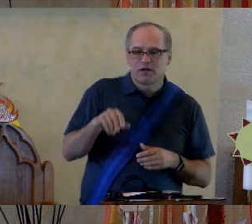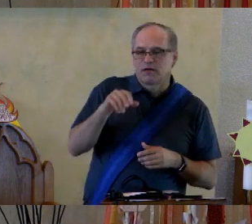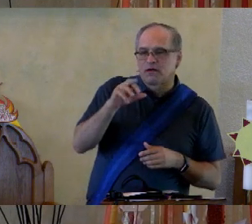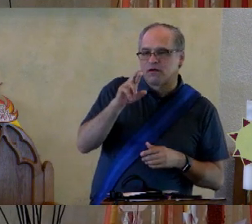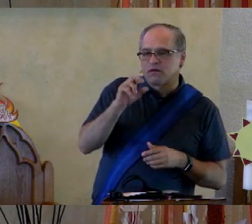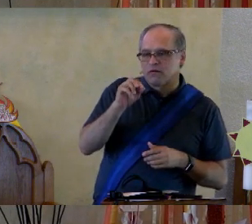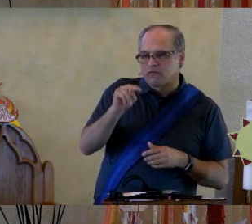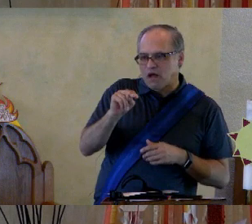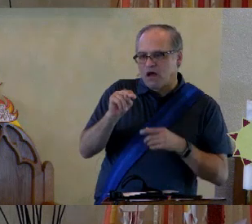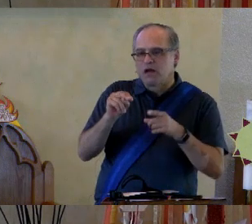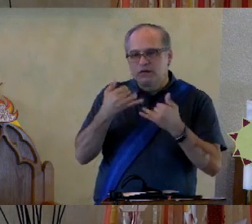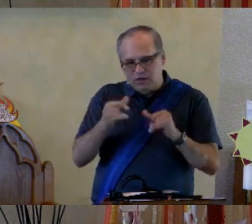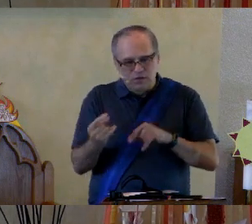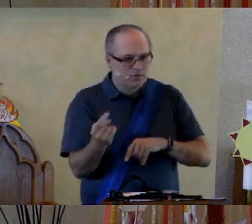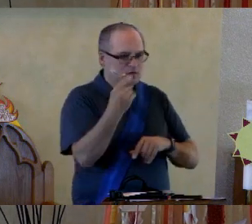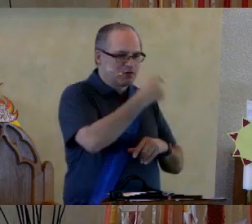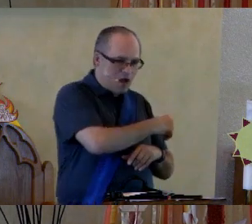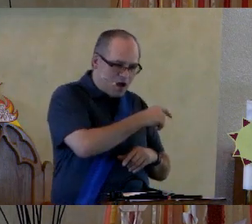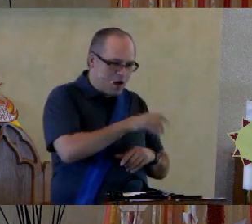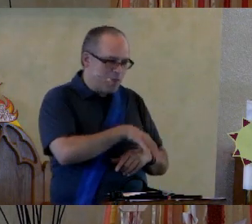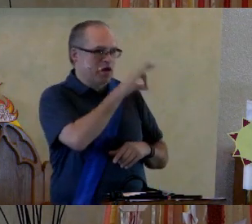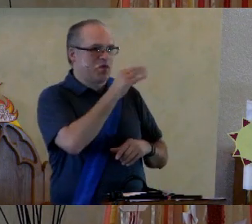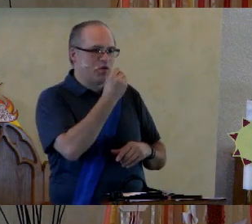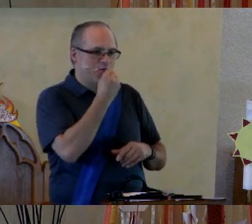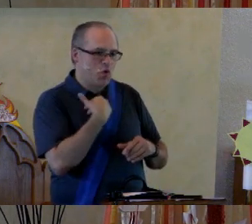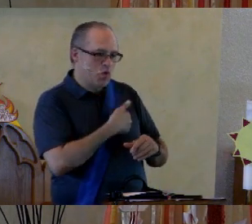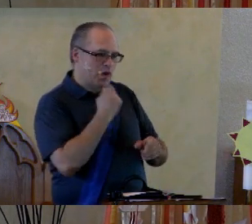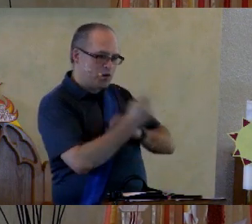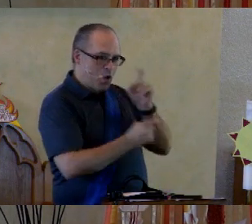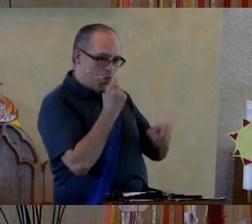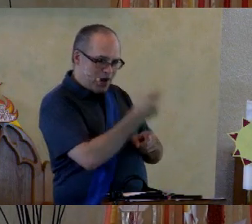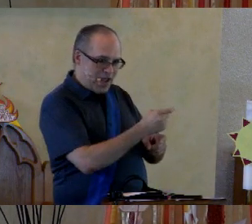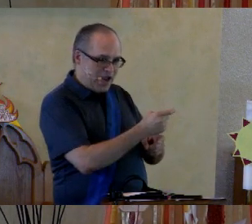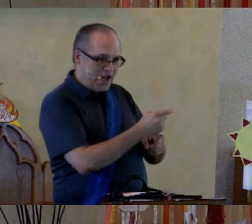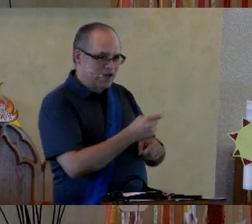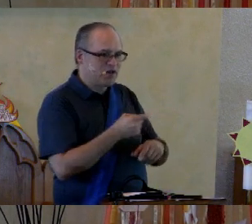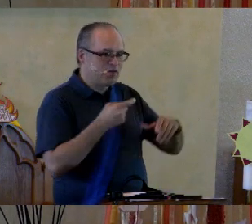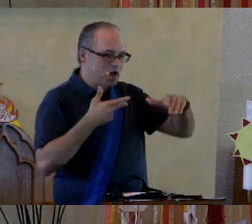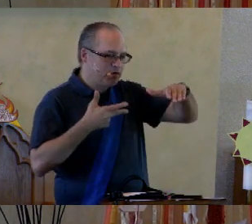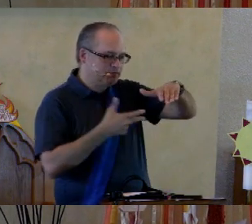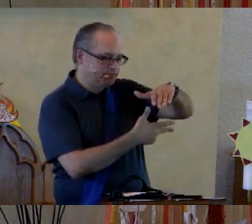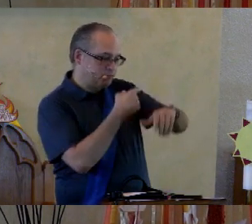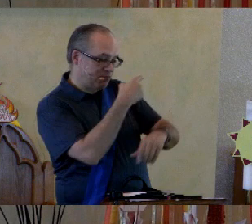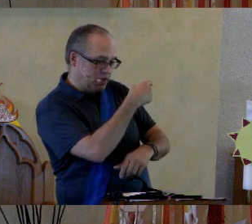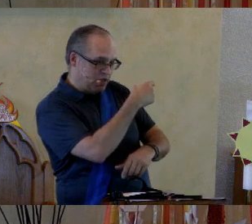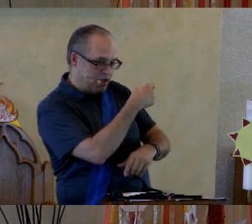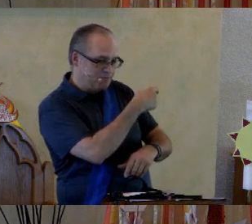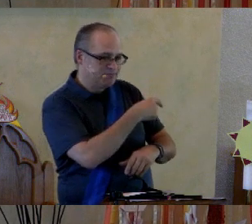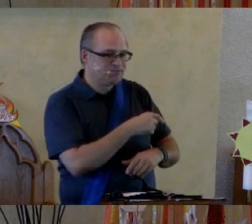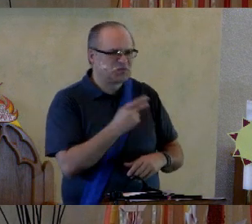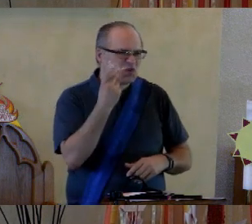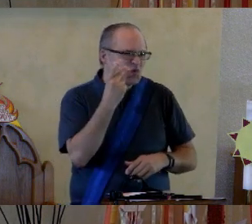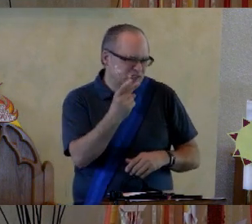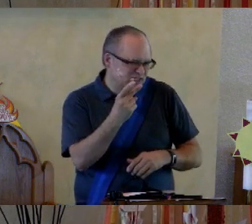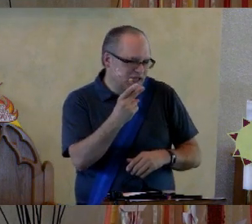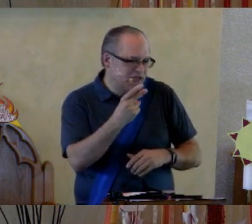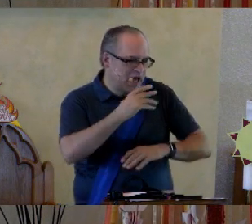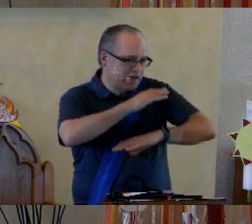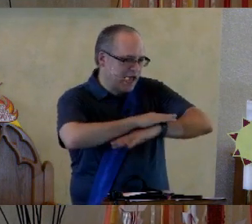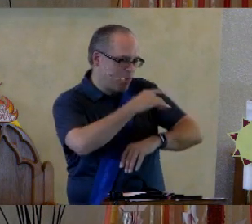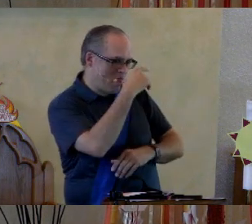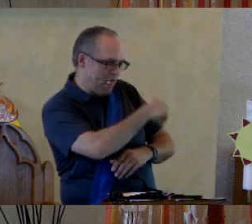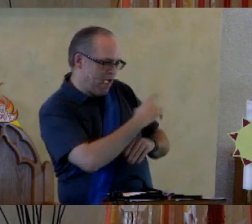the carport of our ministry center. You leave the food on one of the picnic tables that is on the carport, and Rod will take